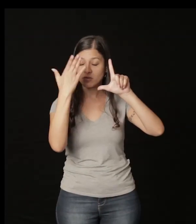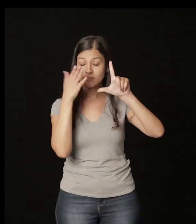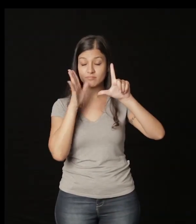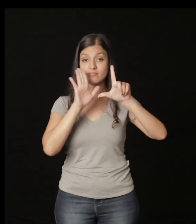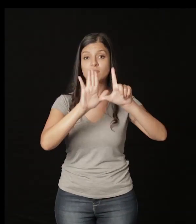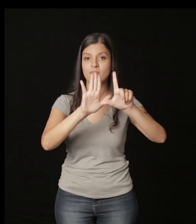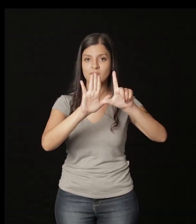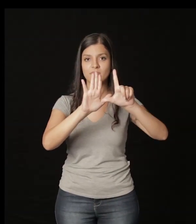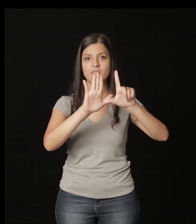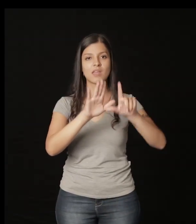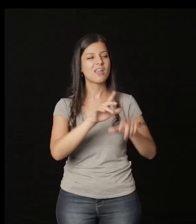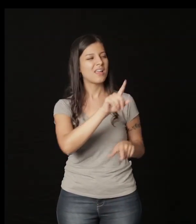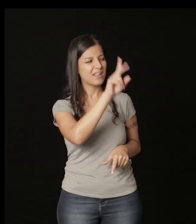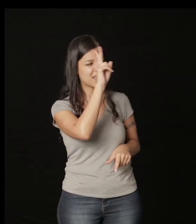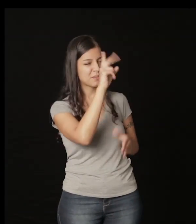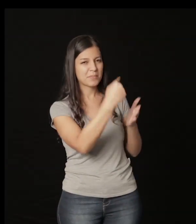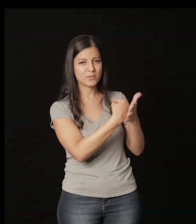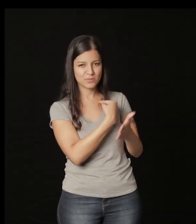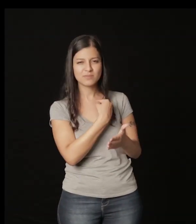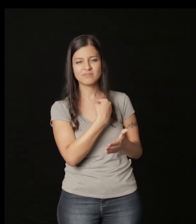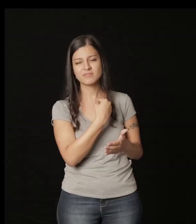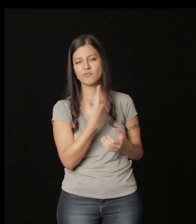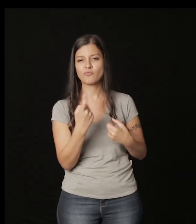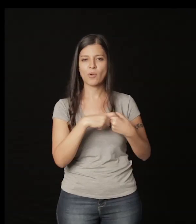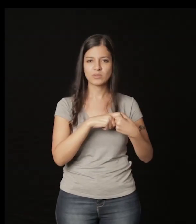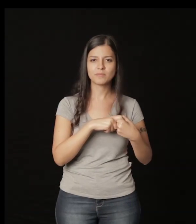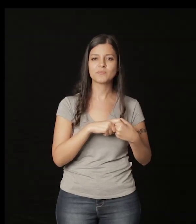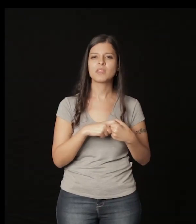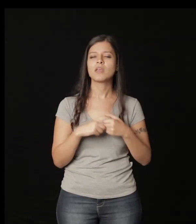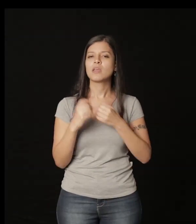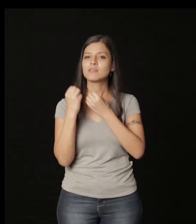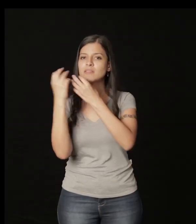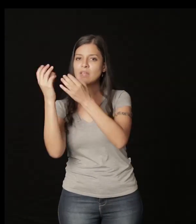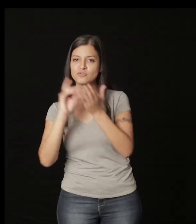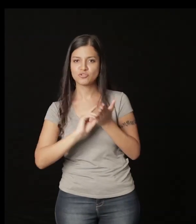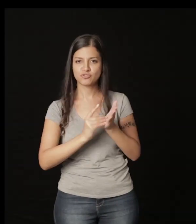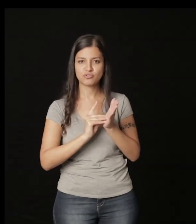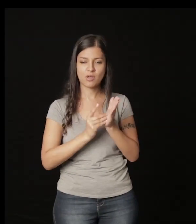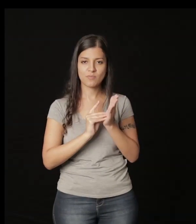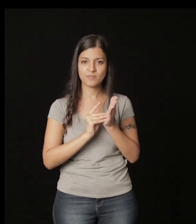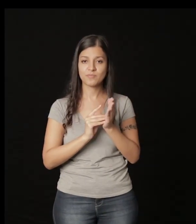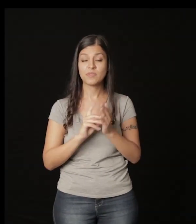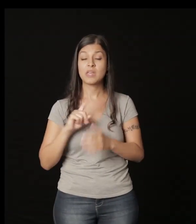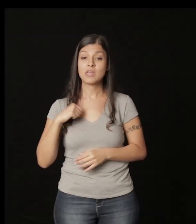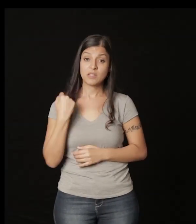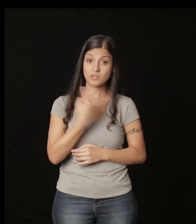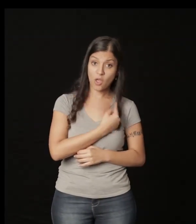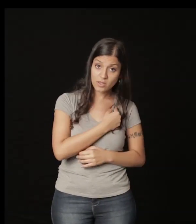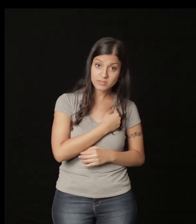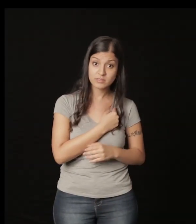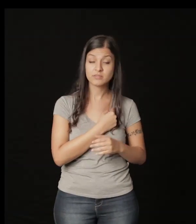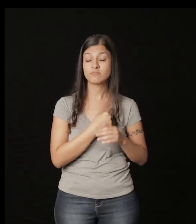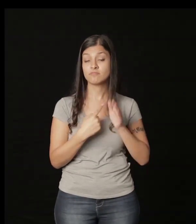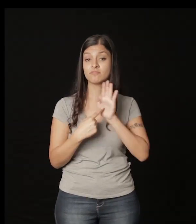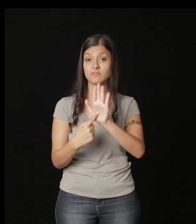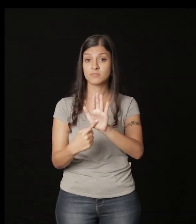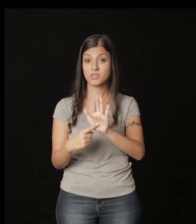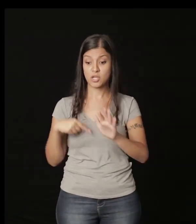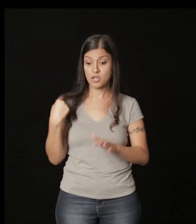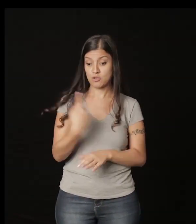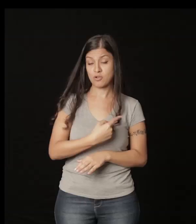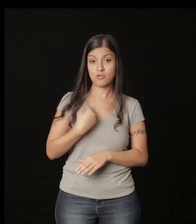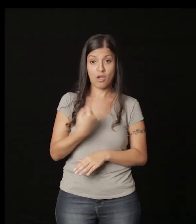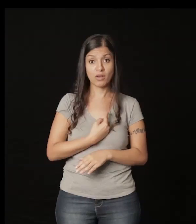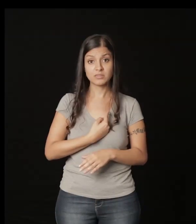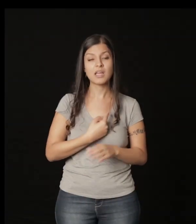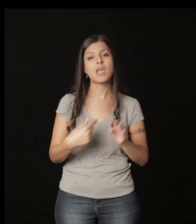expanded to, let's go back to your question about this digital database. There's this data shadow that we all carry around us, above us,